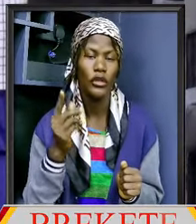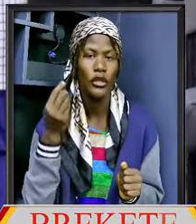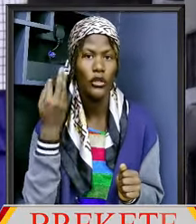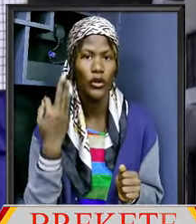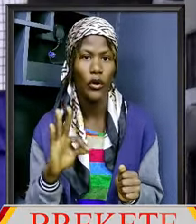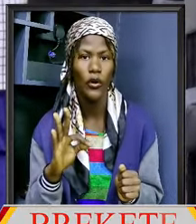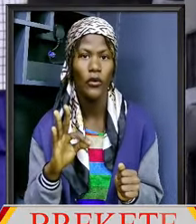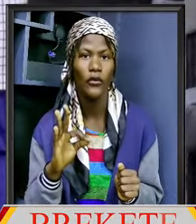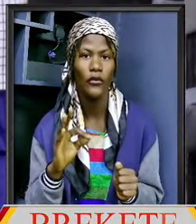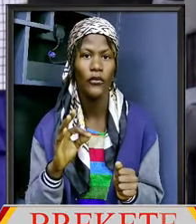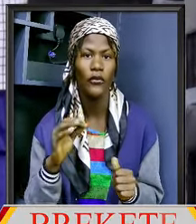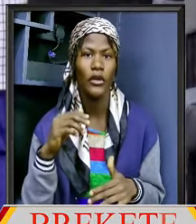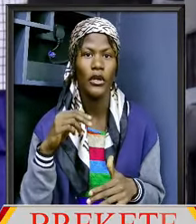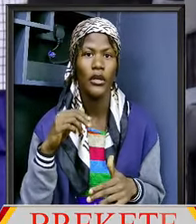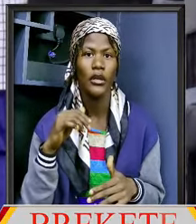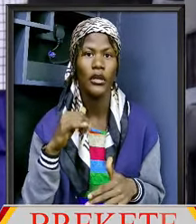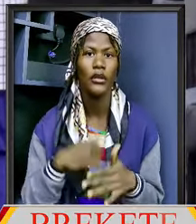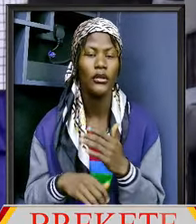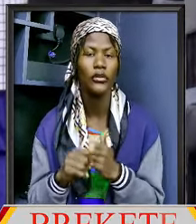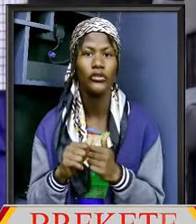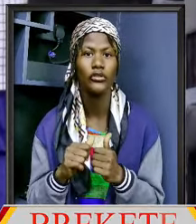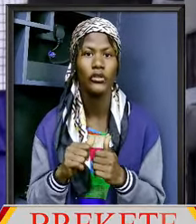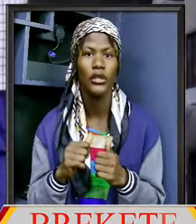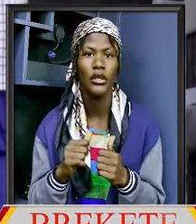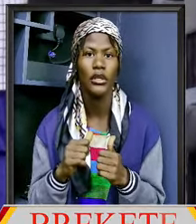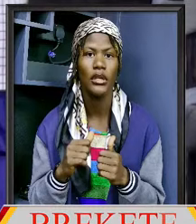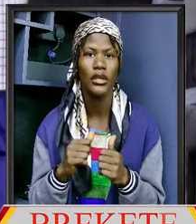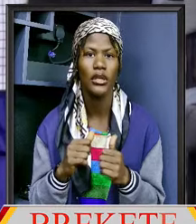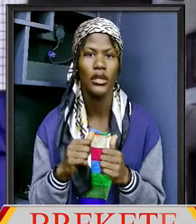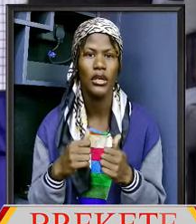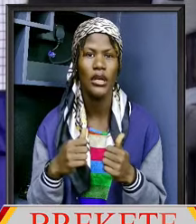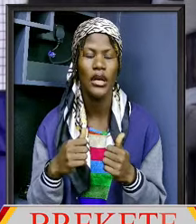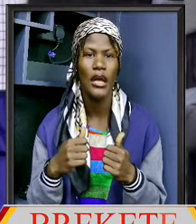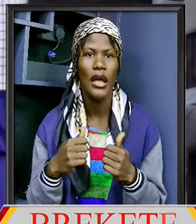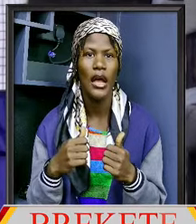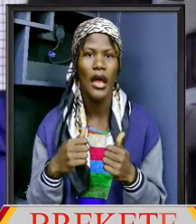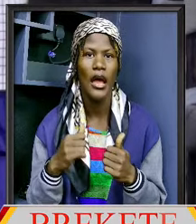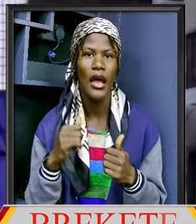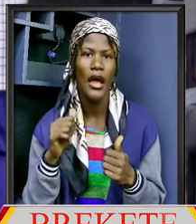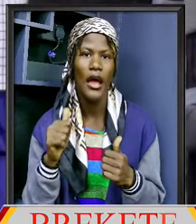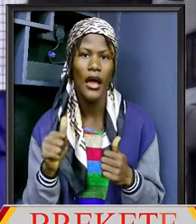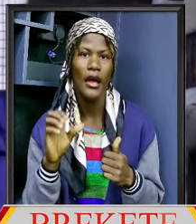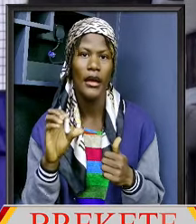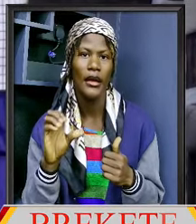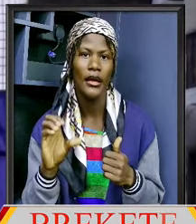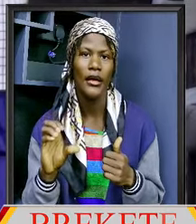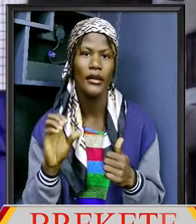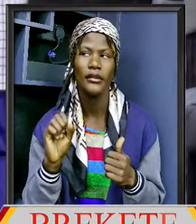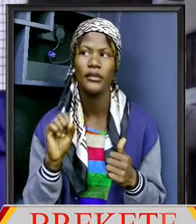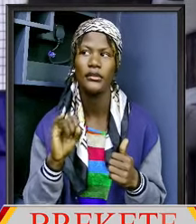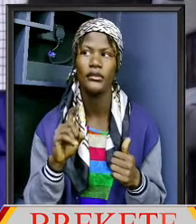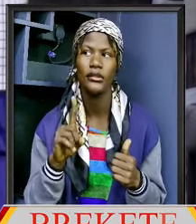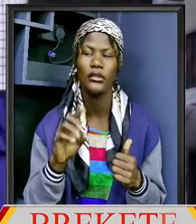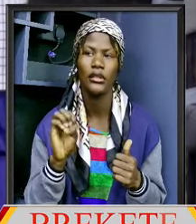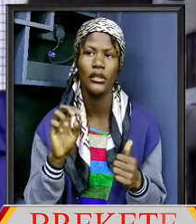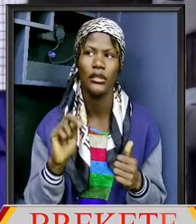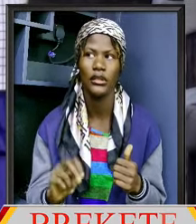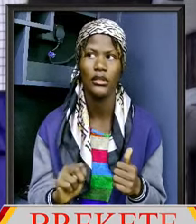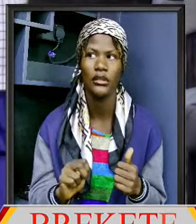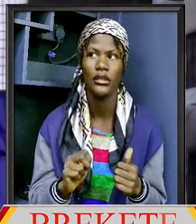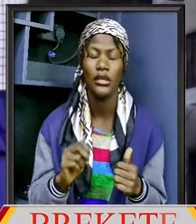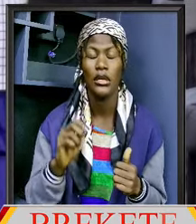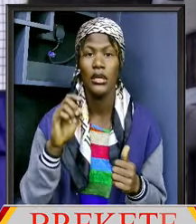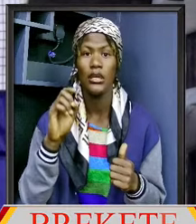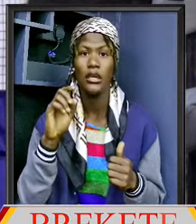accident, industrial accident, last year, 9th of February. Then treated